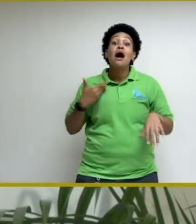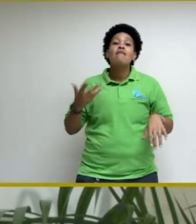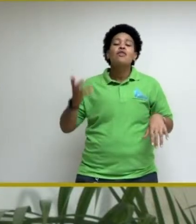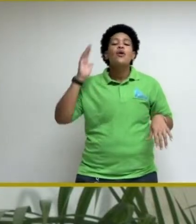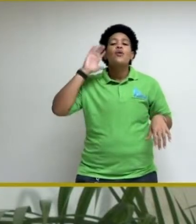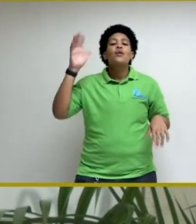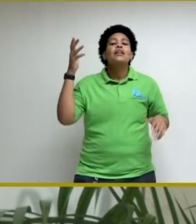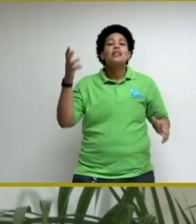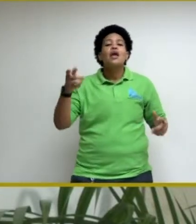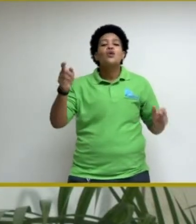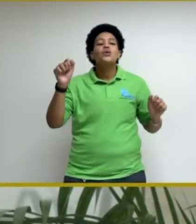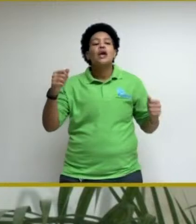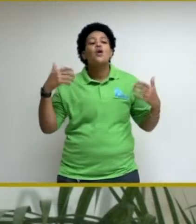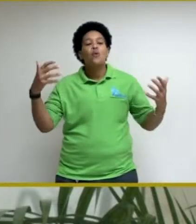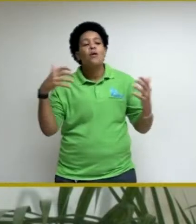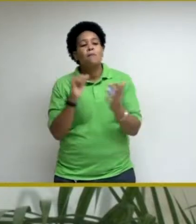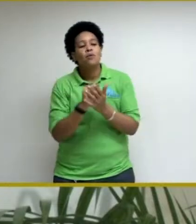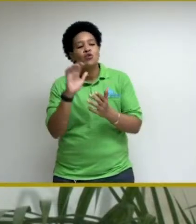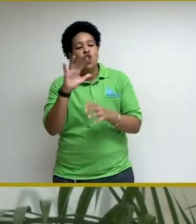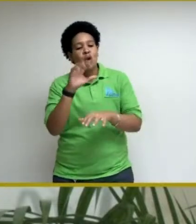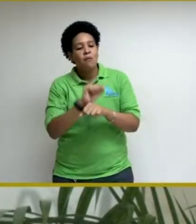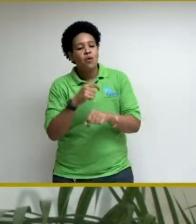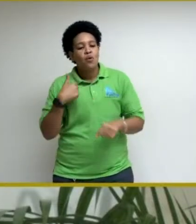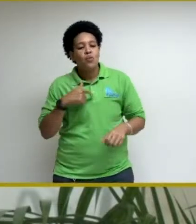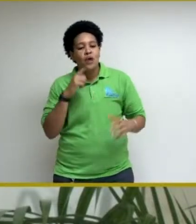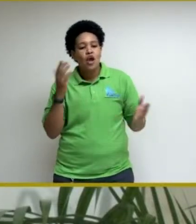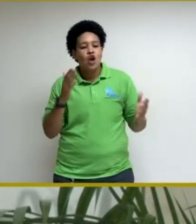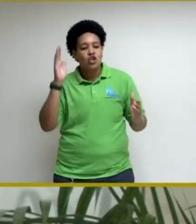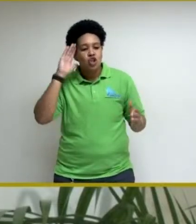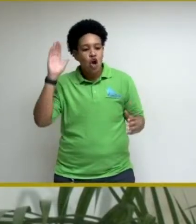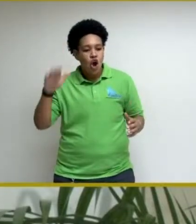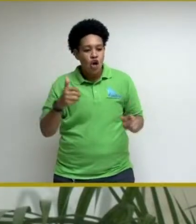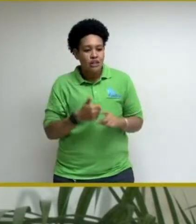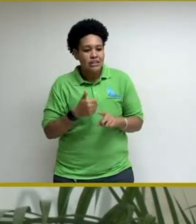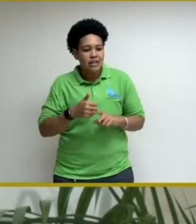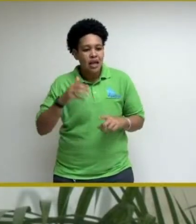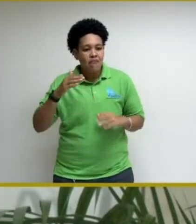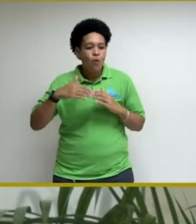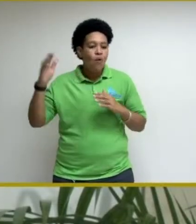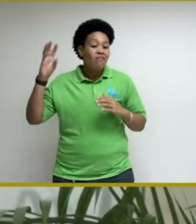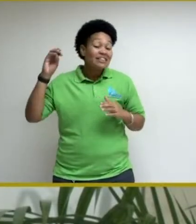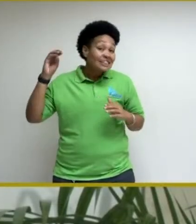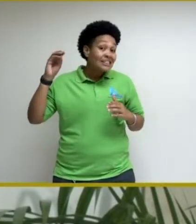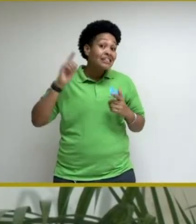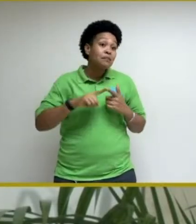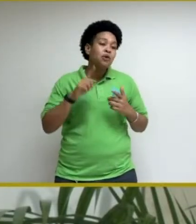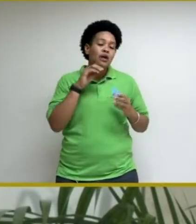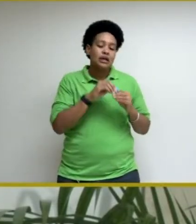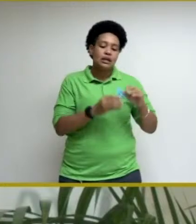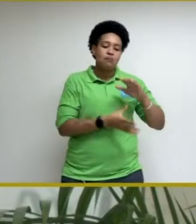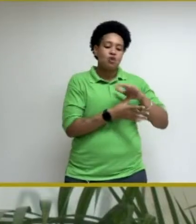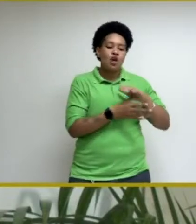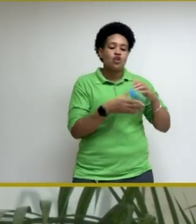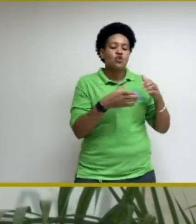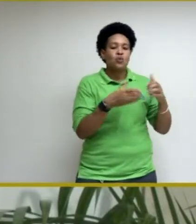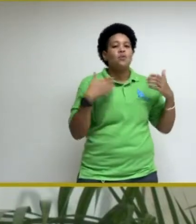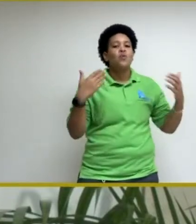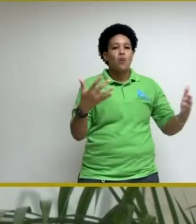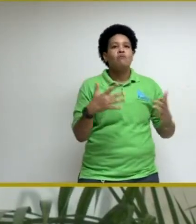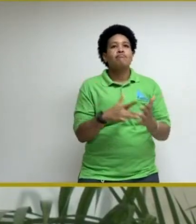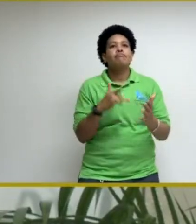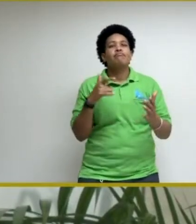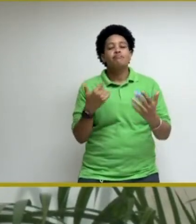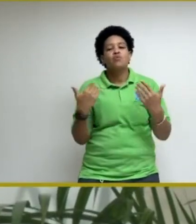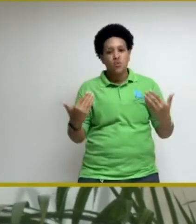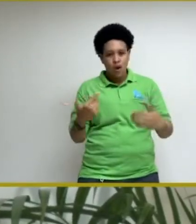be there, and you can book your appointment. We encourage everyone over 60 and in the priority groups, take advantage of